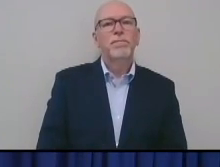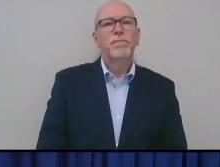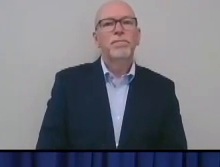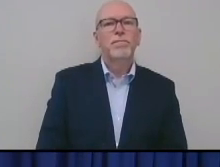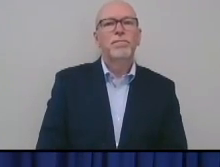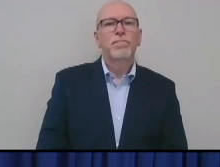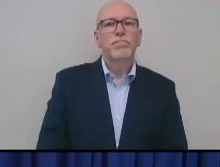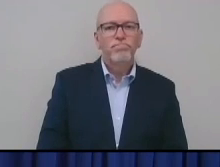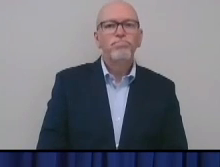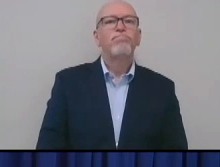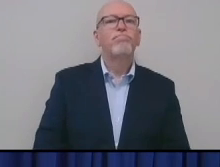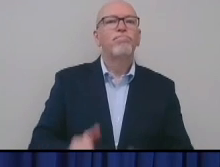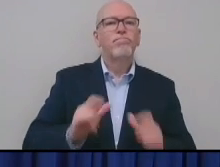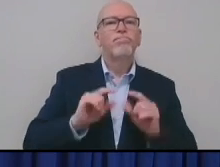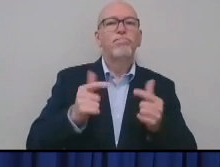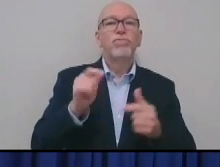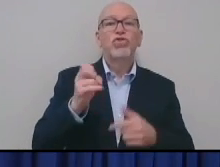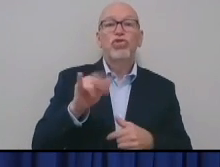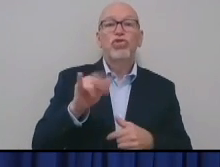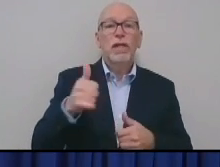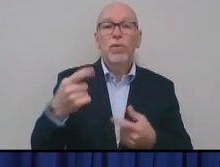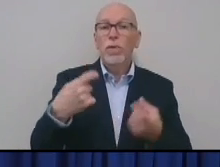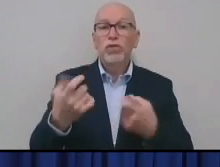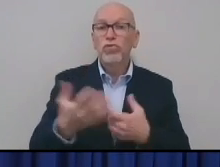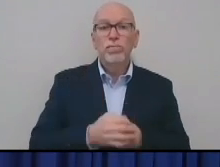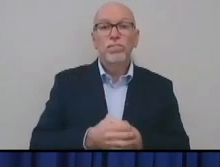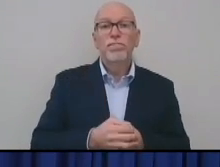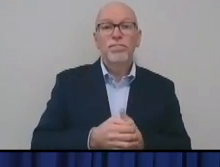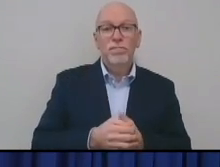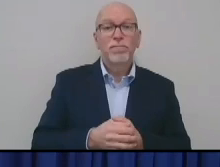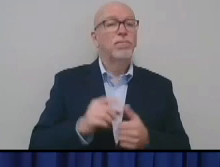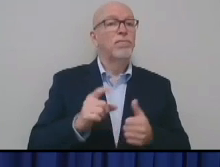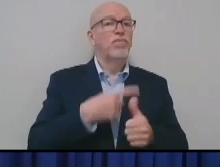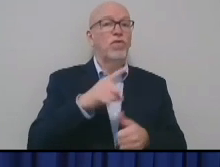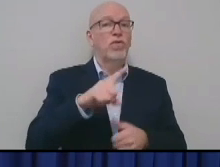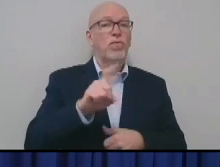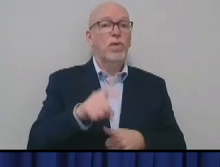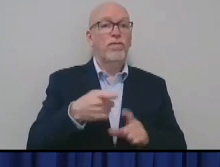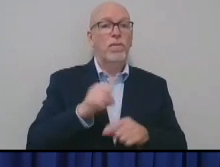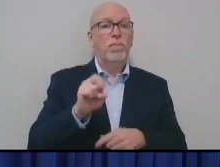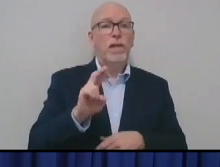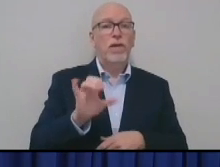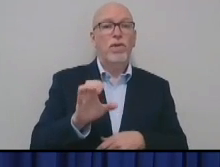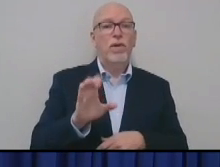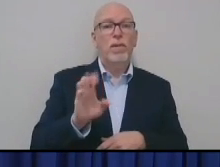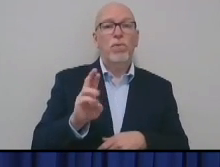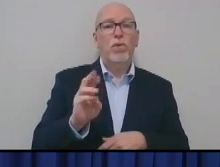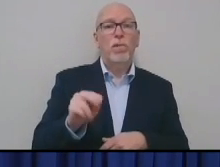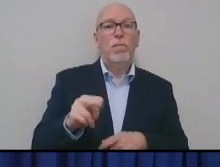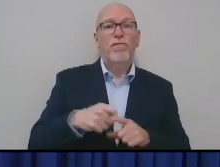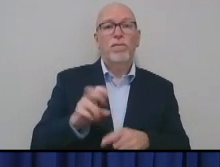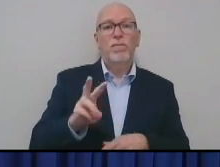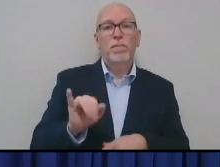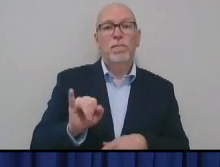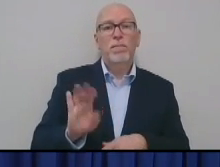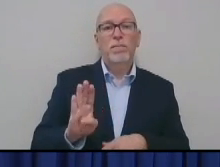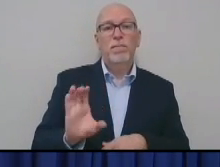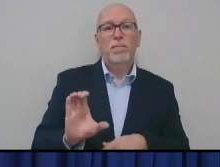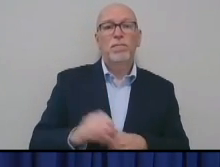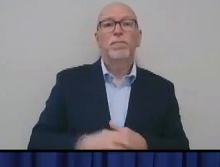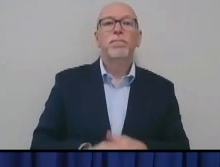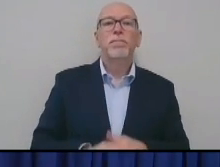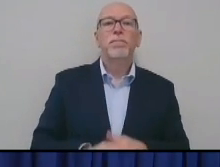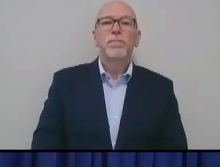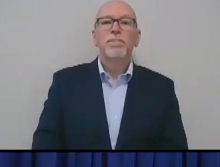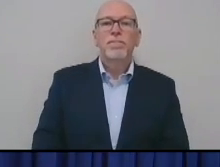Now we'll go to Jenny for questions. Our first question today is from Eric Berman of WIBC. Hey,